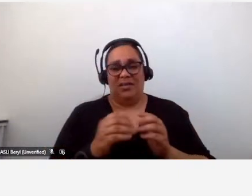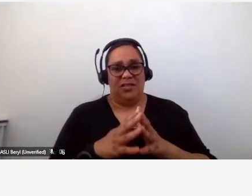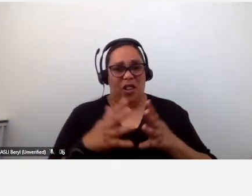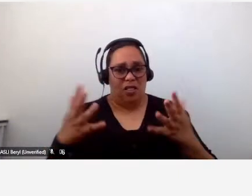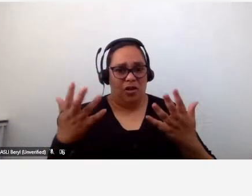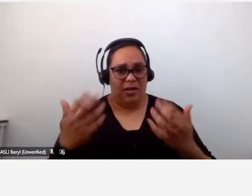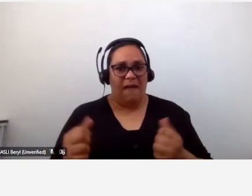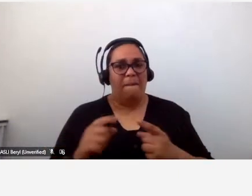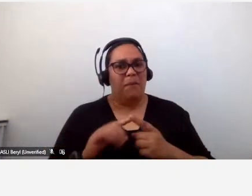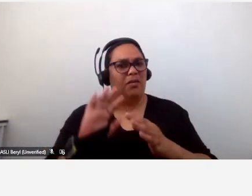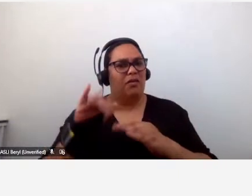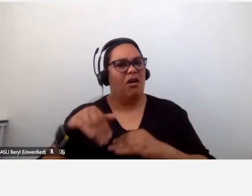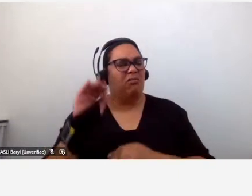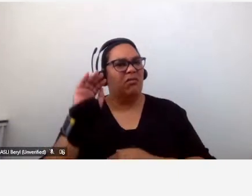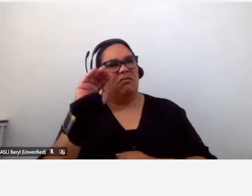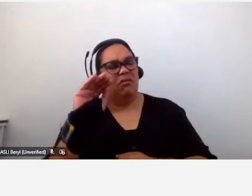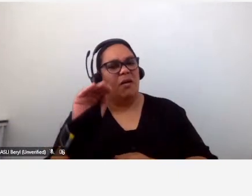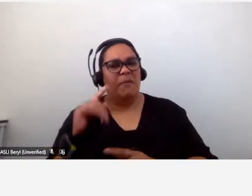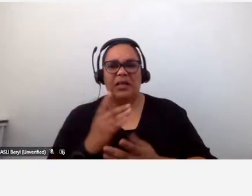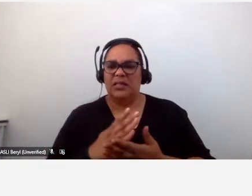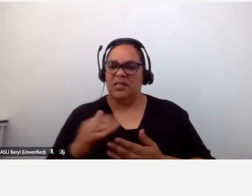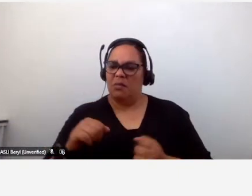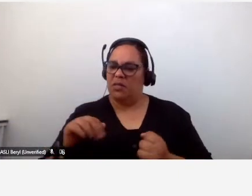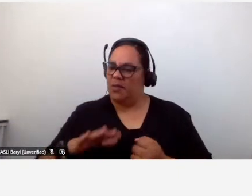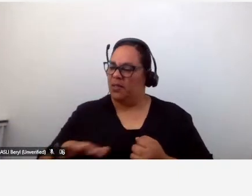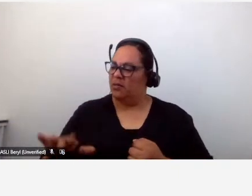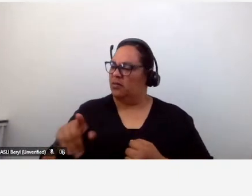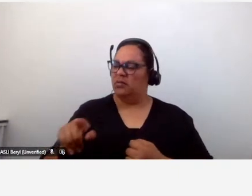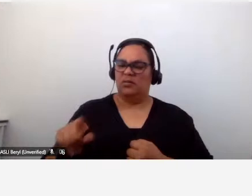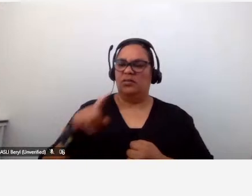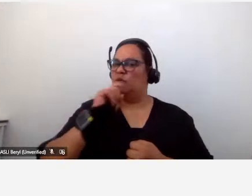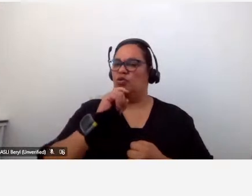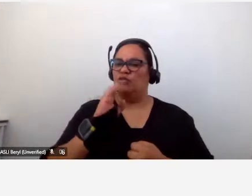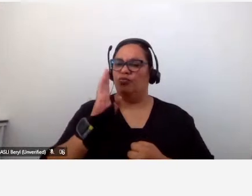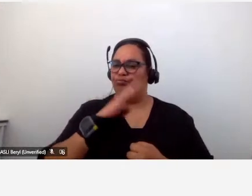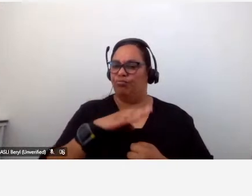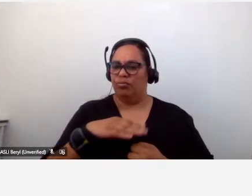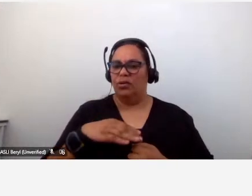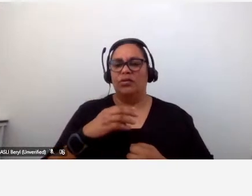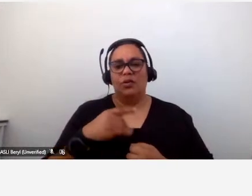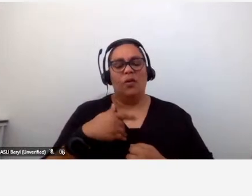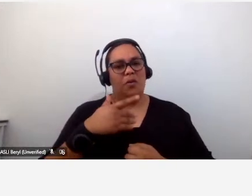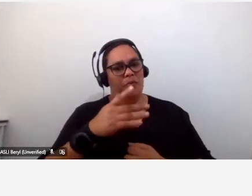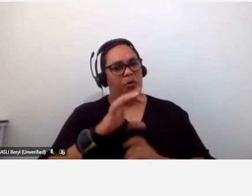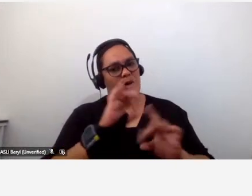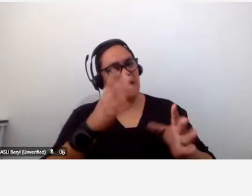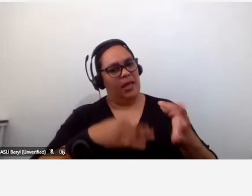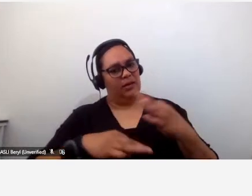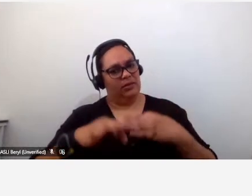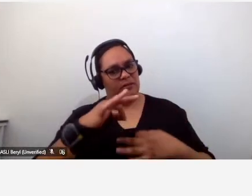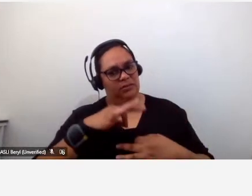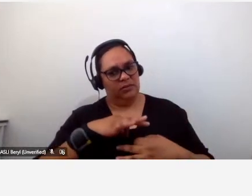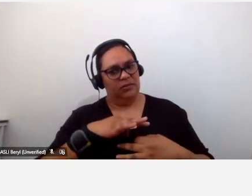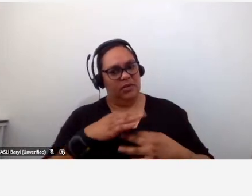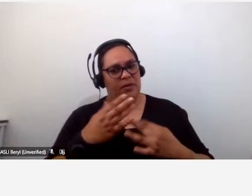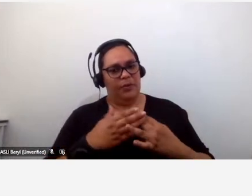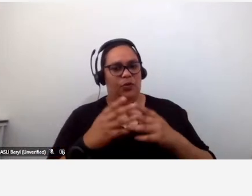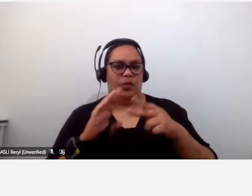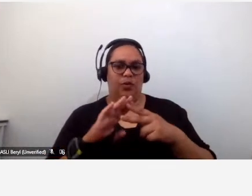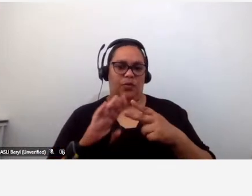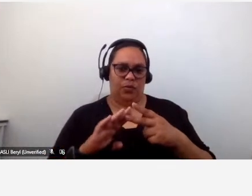then you find at some spaces that it's not used. So can I get some correlation between the